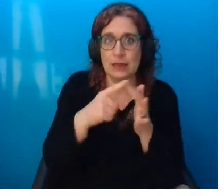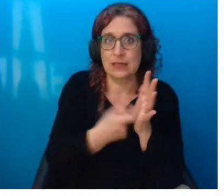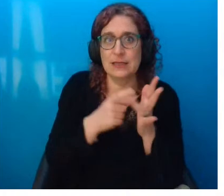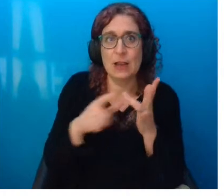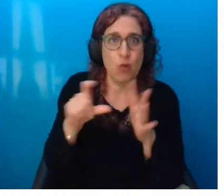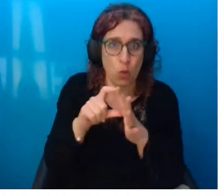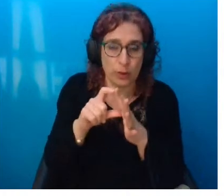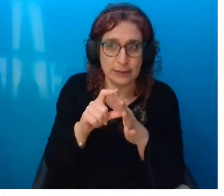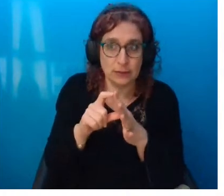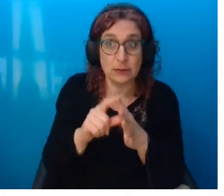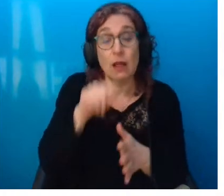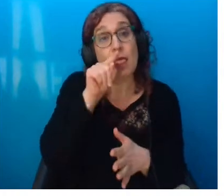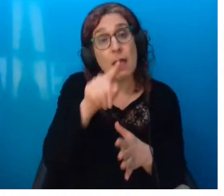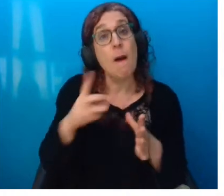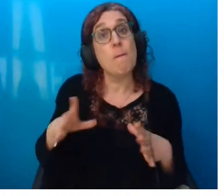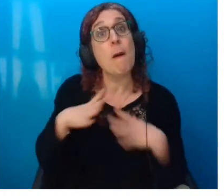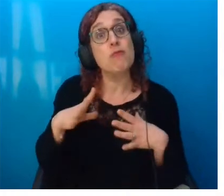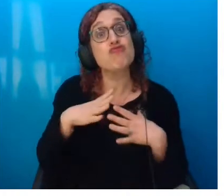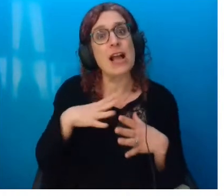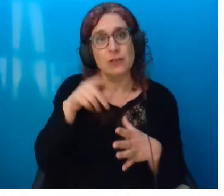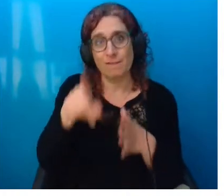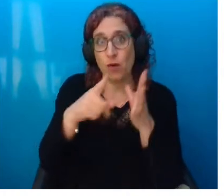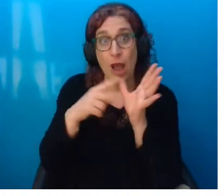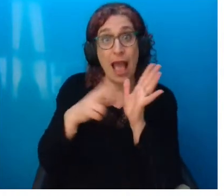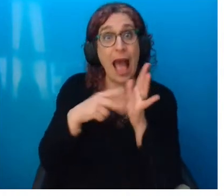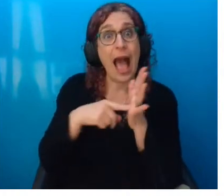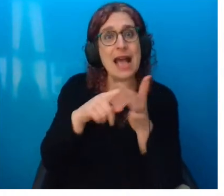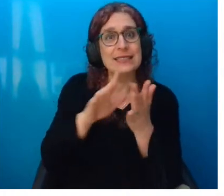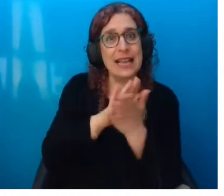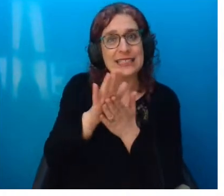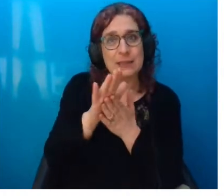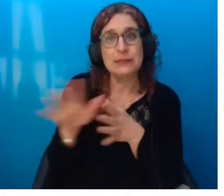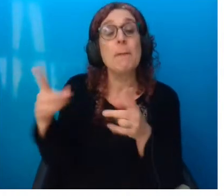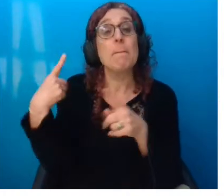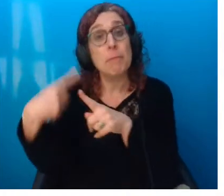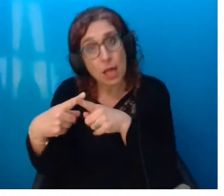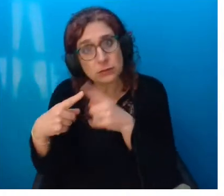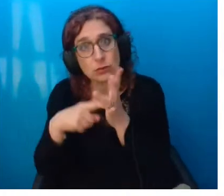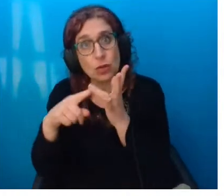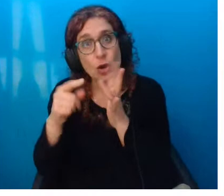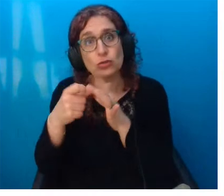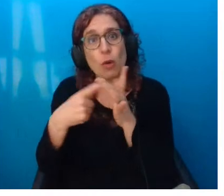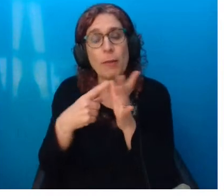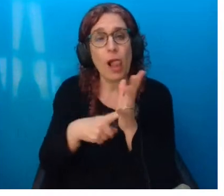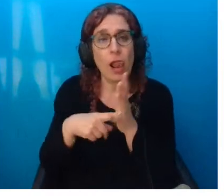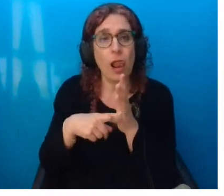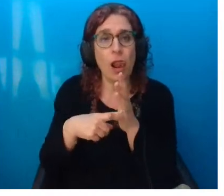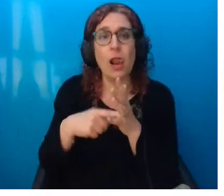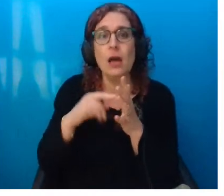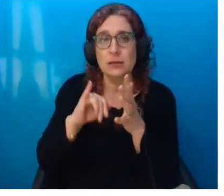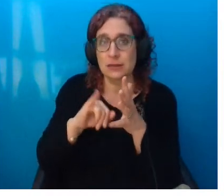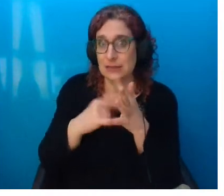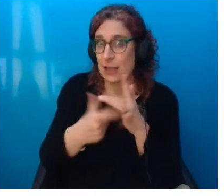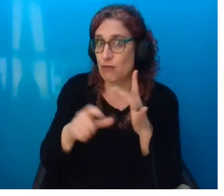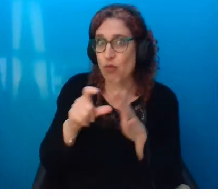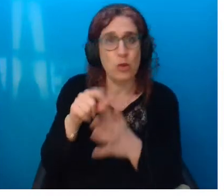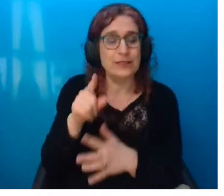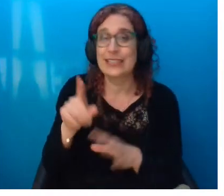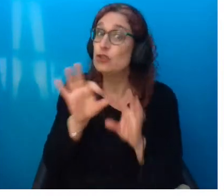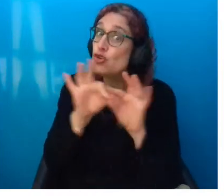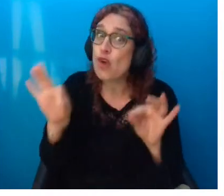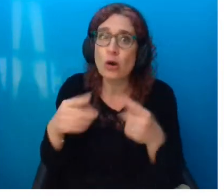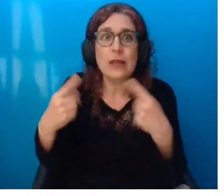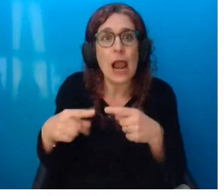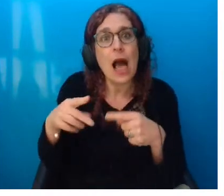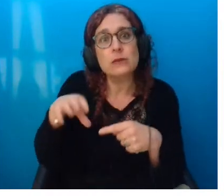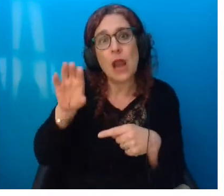preparation for antihistamine plus topical steroid is not licensed for children under the age of 12,